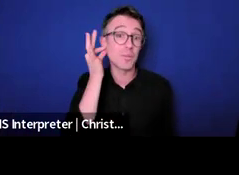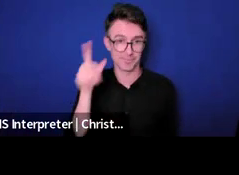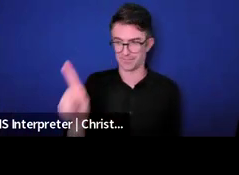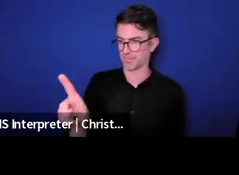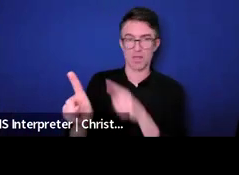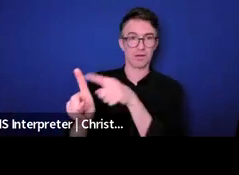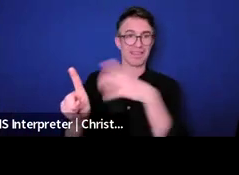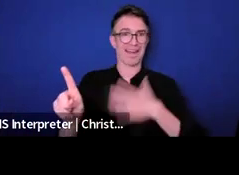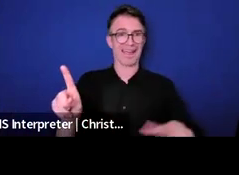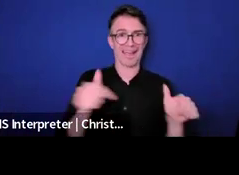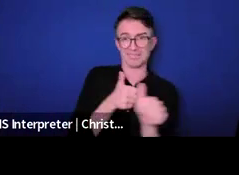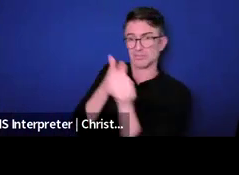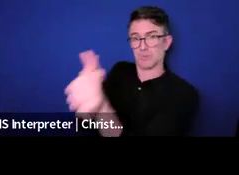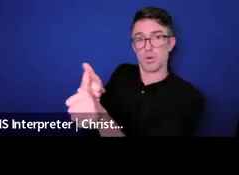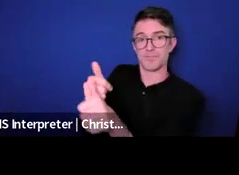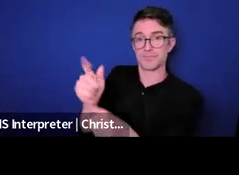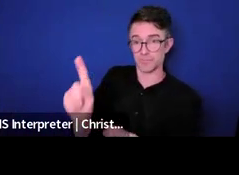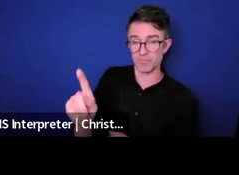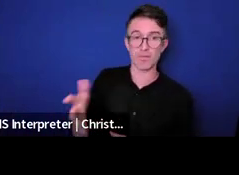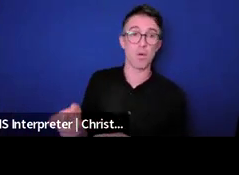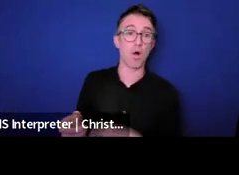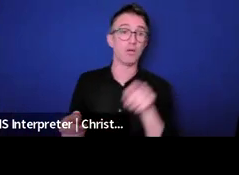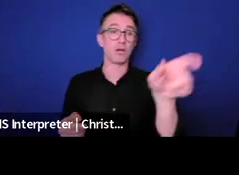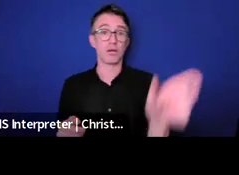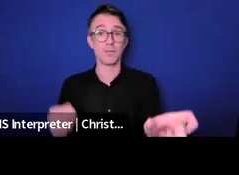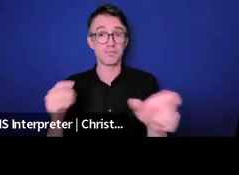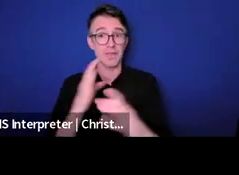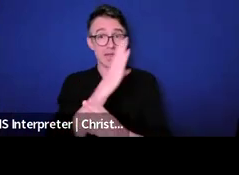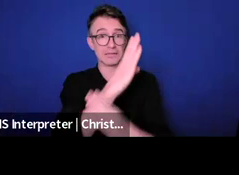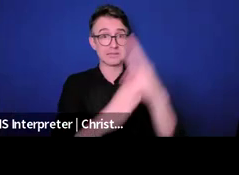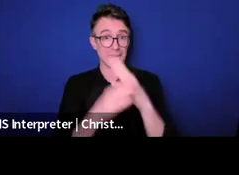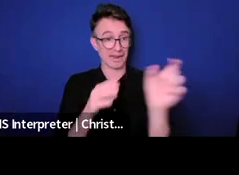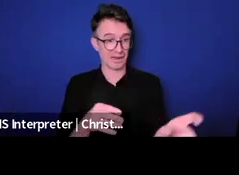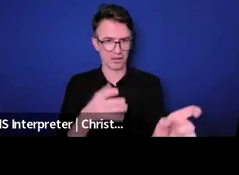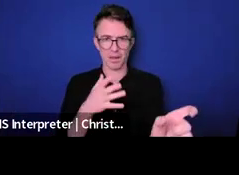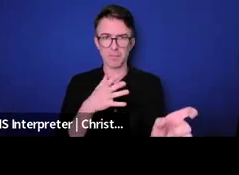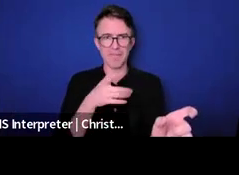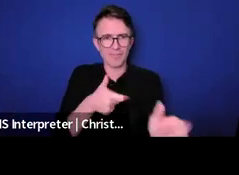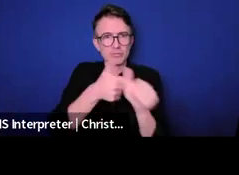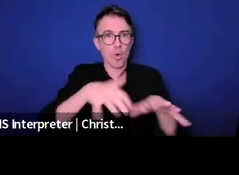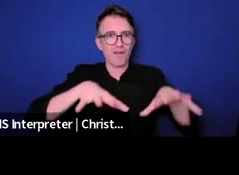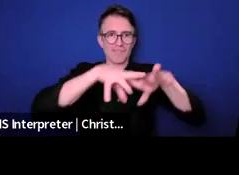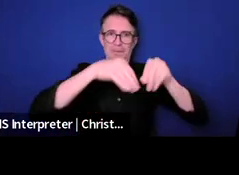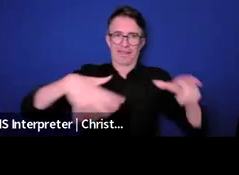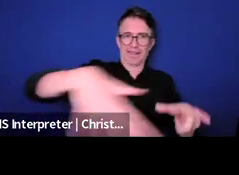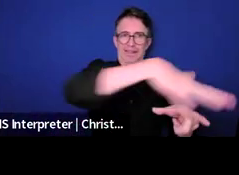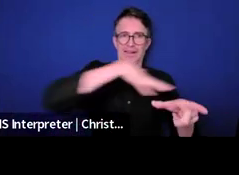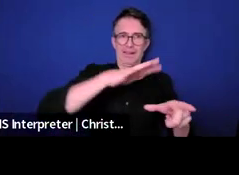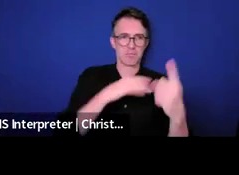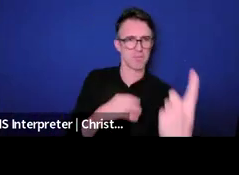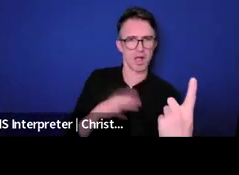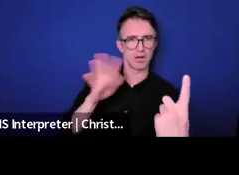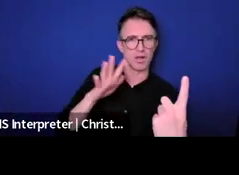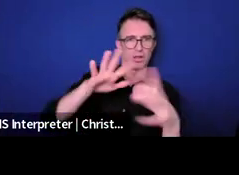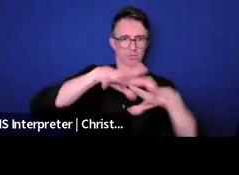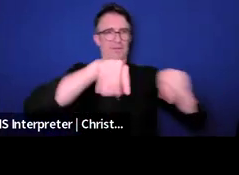elder relatives and such, and same with older persons. It's also so that we can think about how to deliver